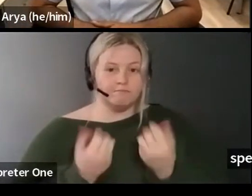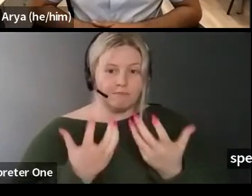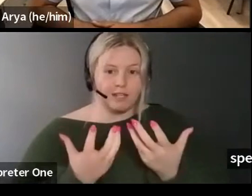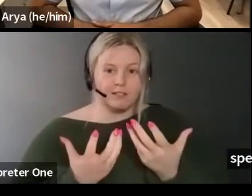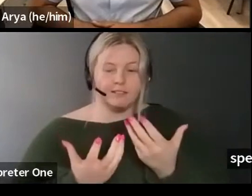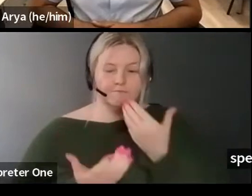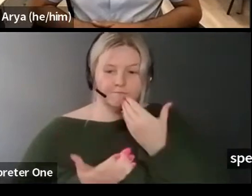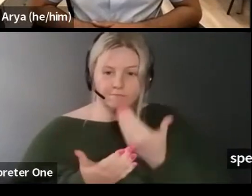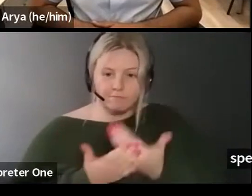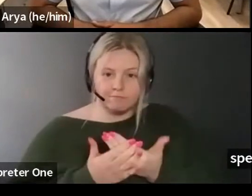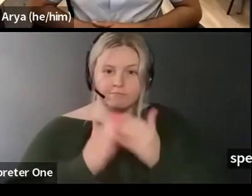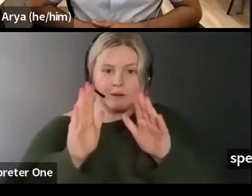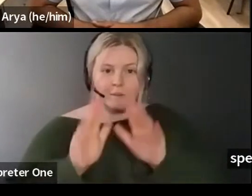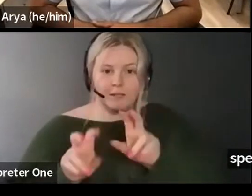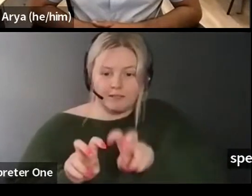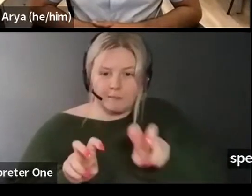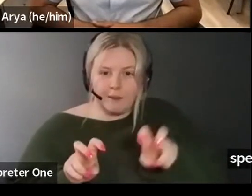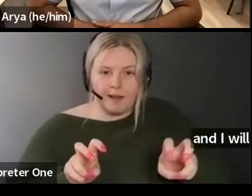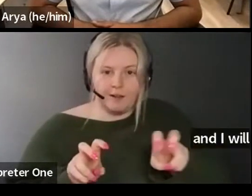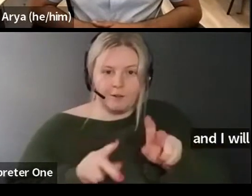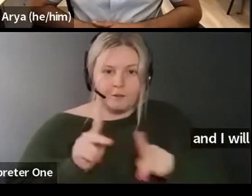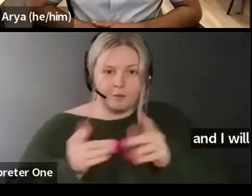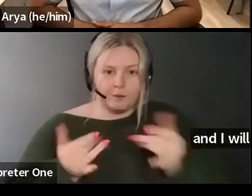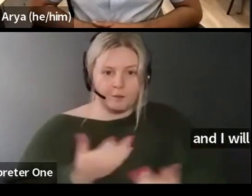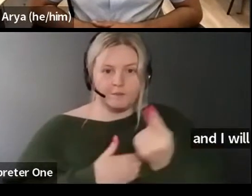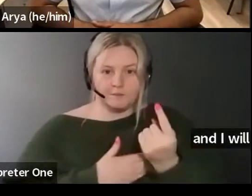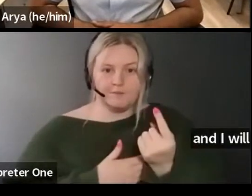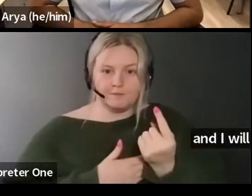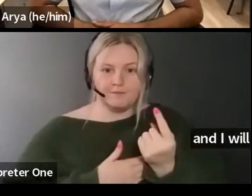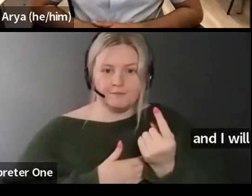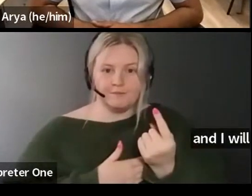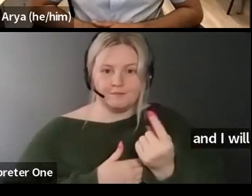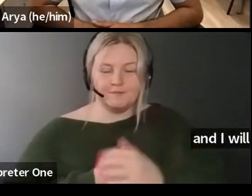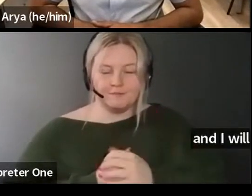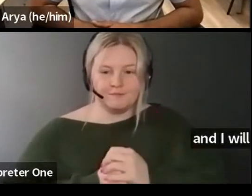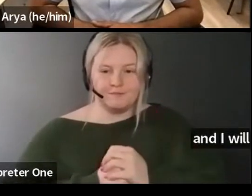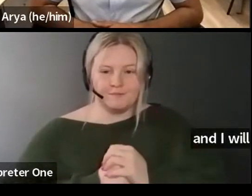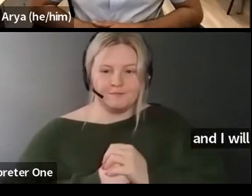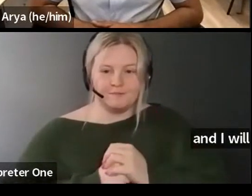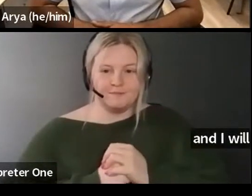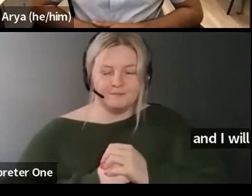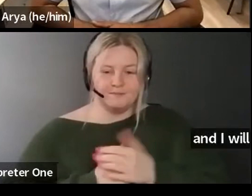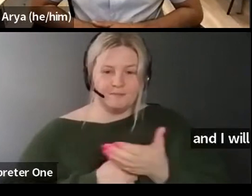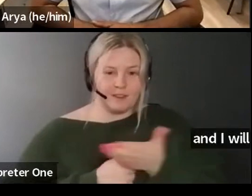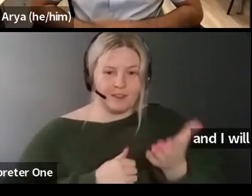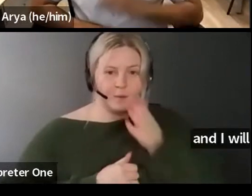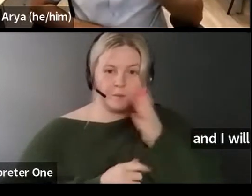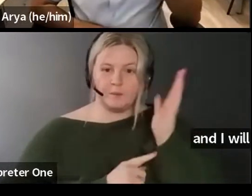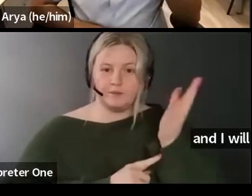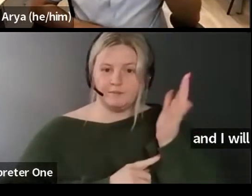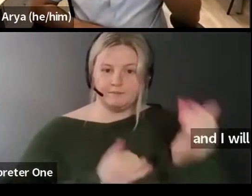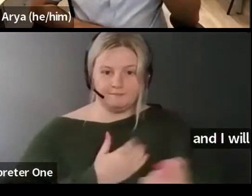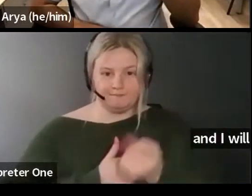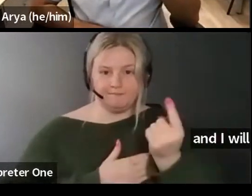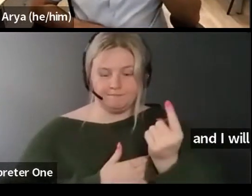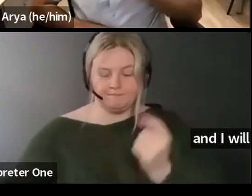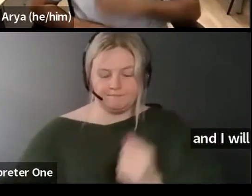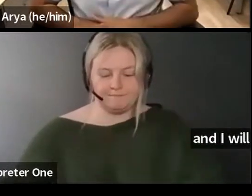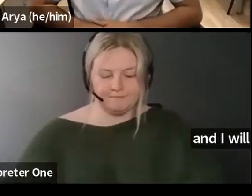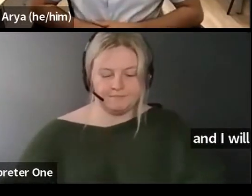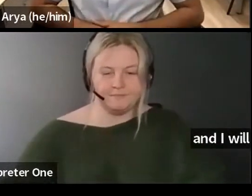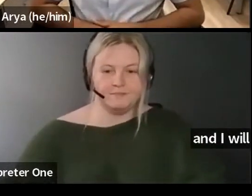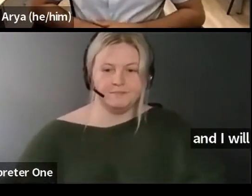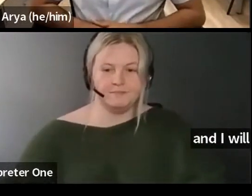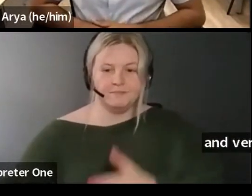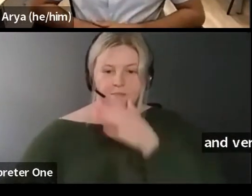thoughtful group of people. I know you're going to want to hear from them. And so I'm going to